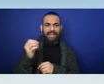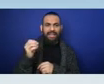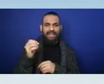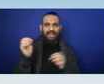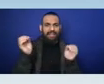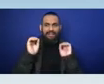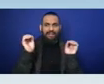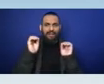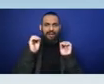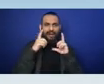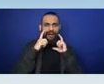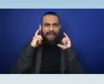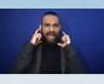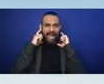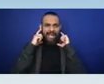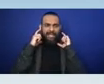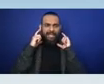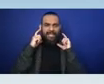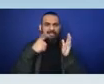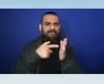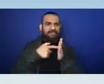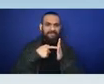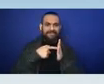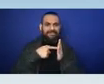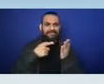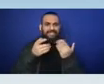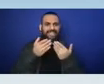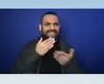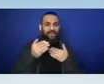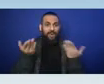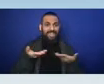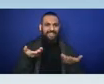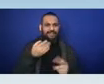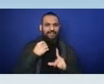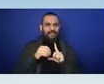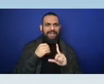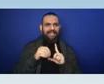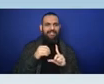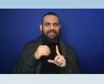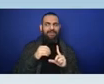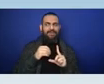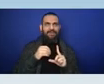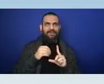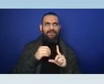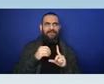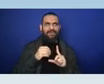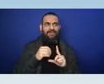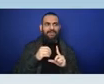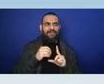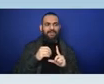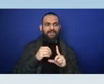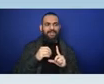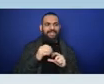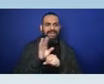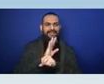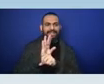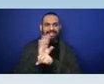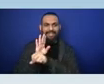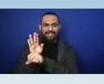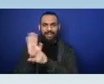questioning the fact that due to the governor's decision of opening the businesses